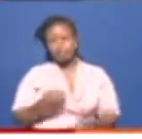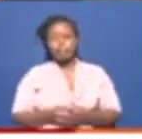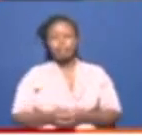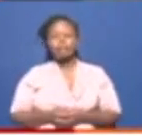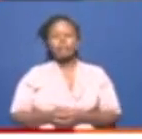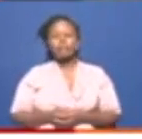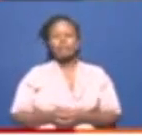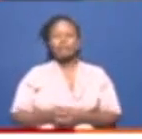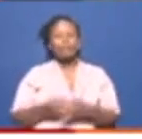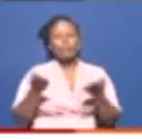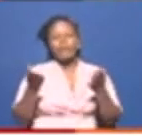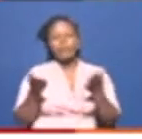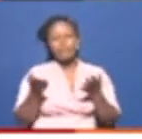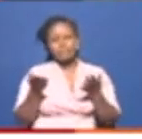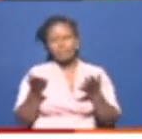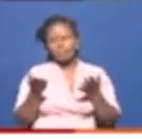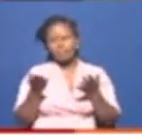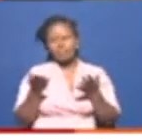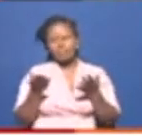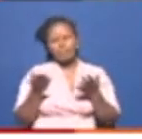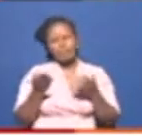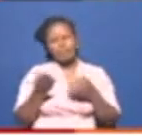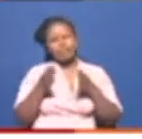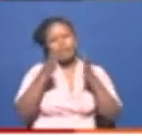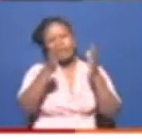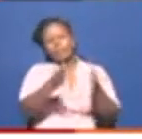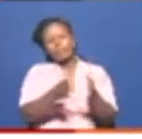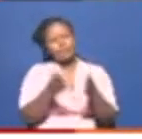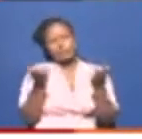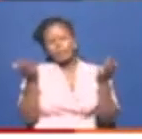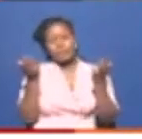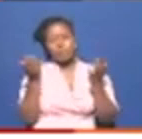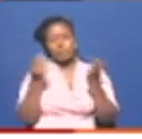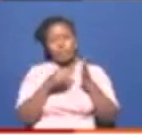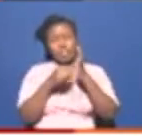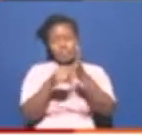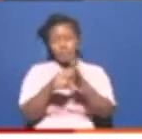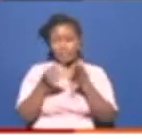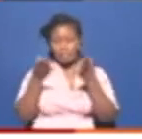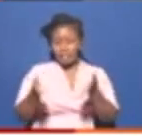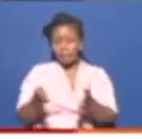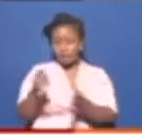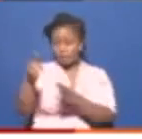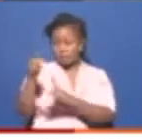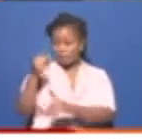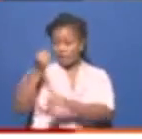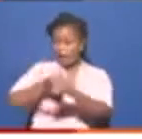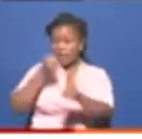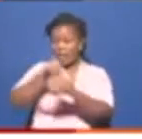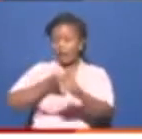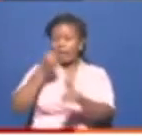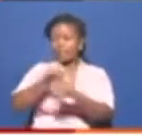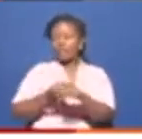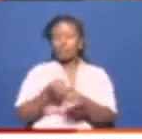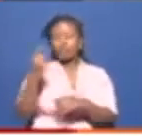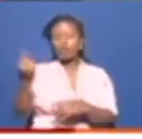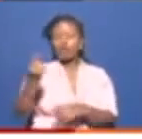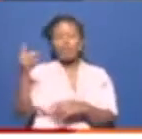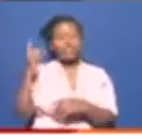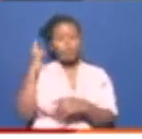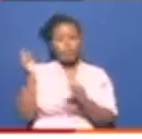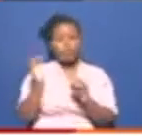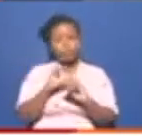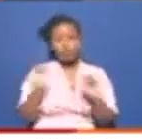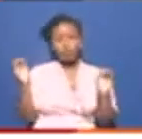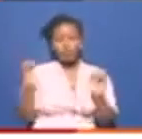Because of the interest of time, how can one reach out, and especially now that you are one of the advocates, and not only law, but you're advocating